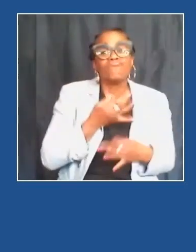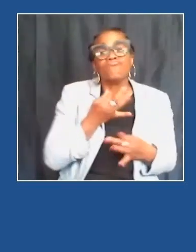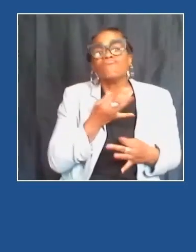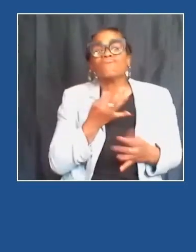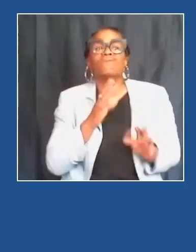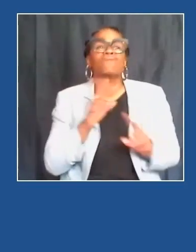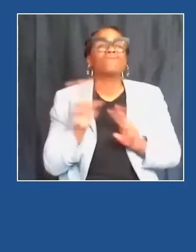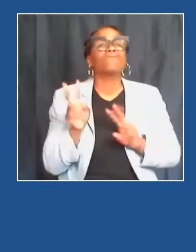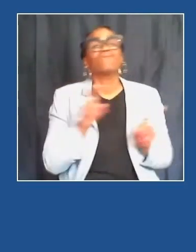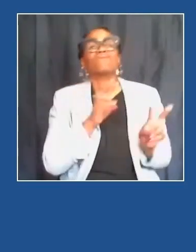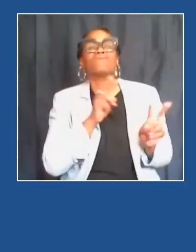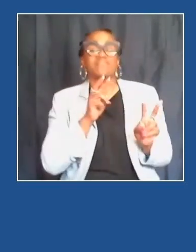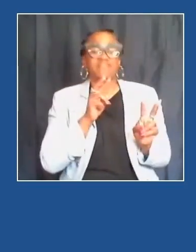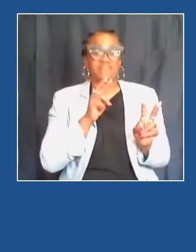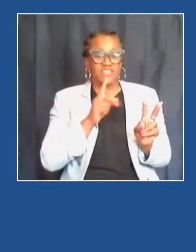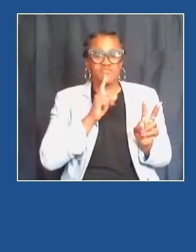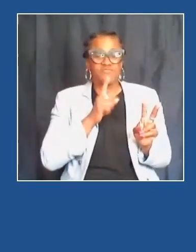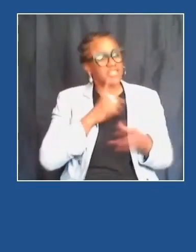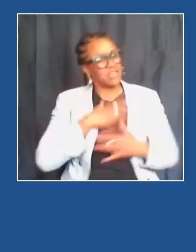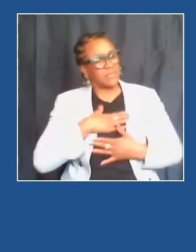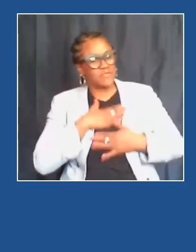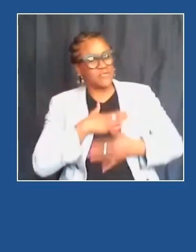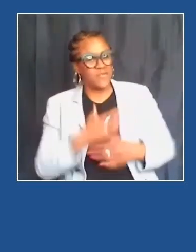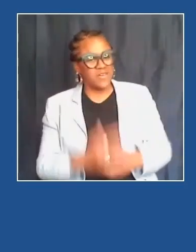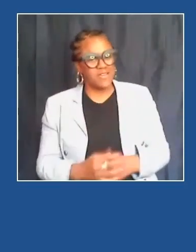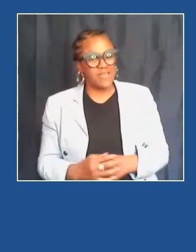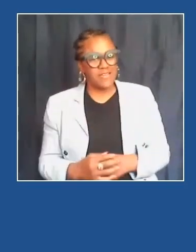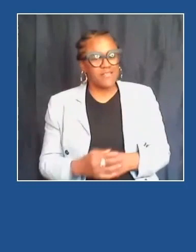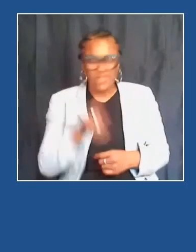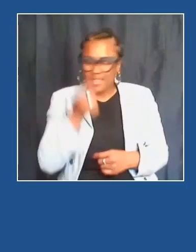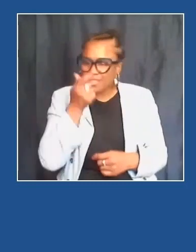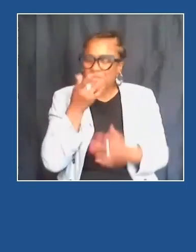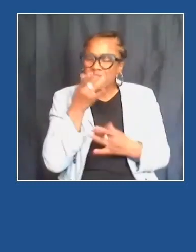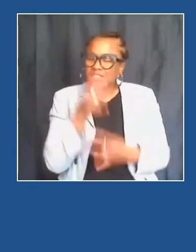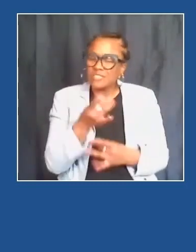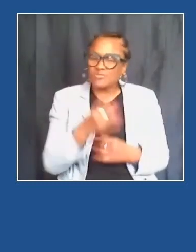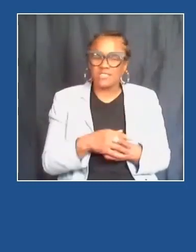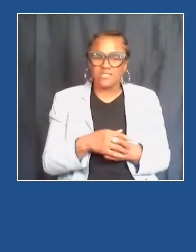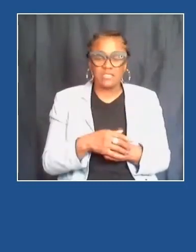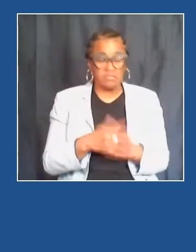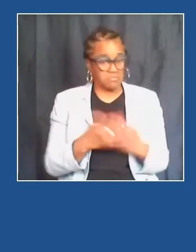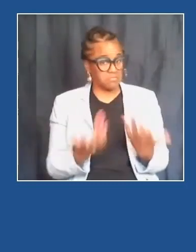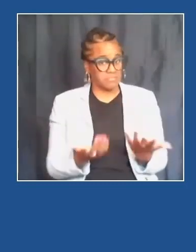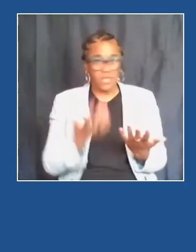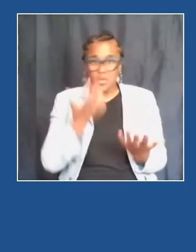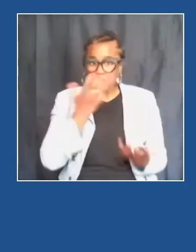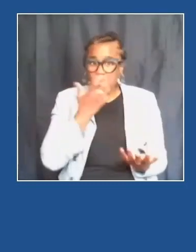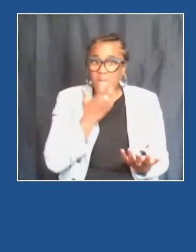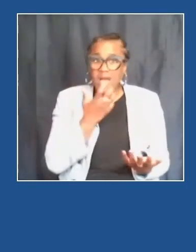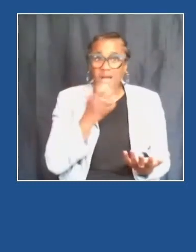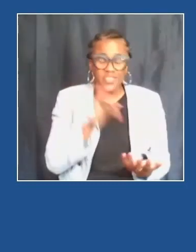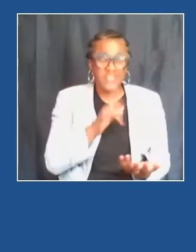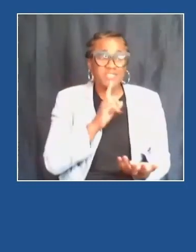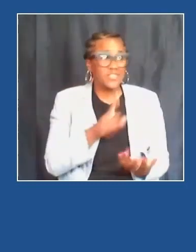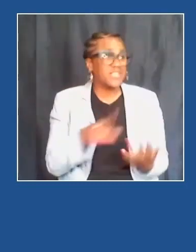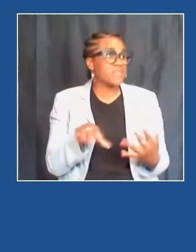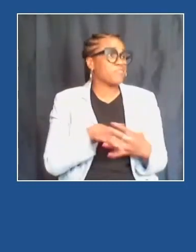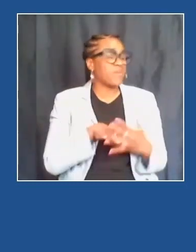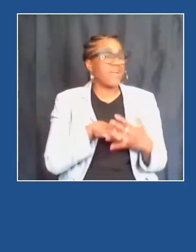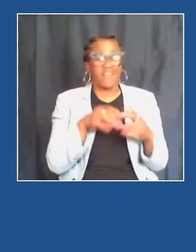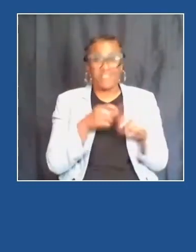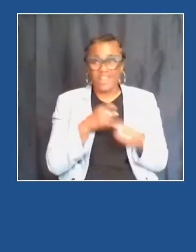curiosity about, and then a little bit of joy, a little bit of interest, which, wow, that's such a break